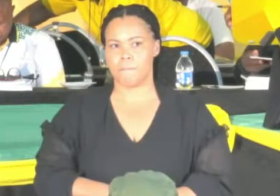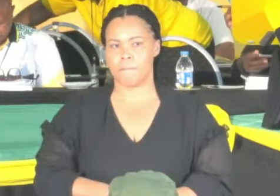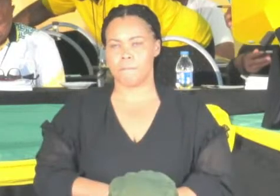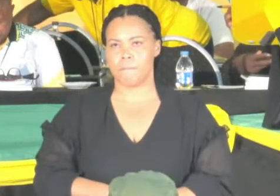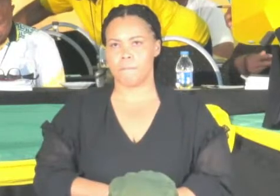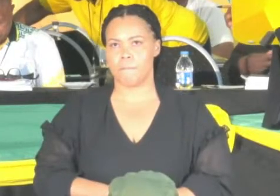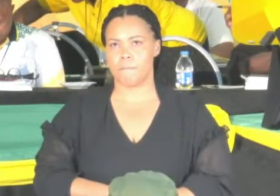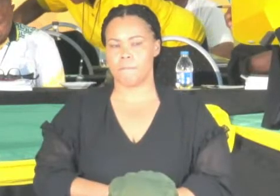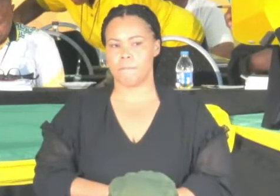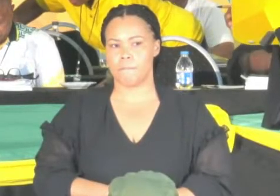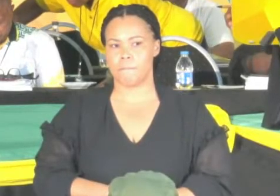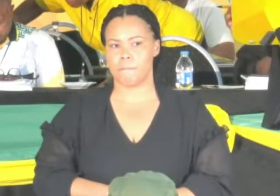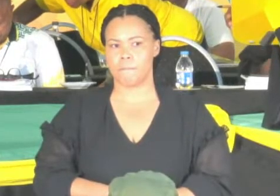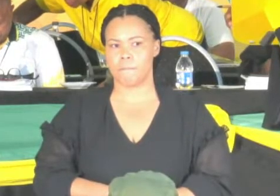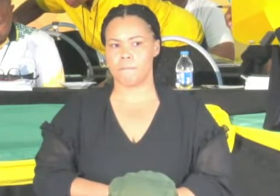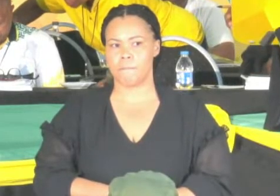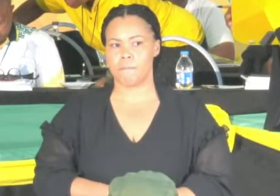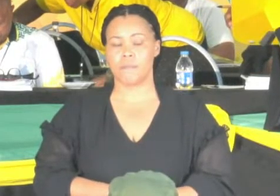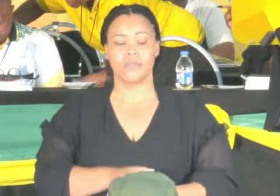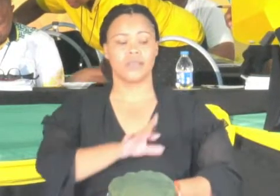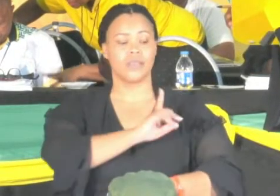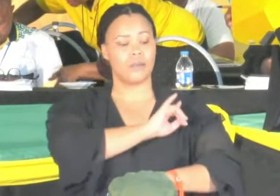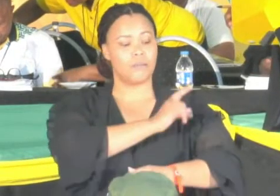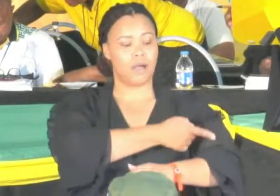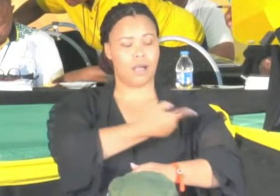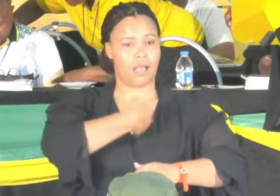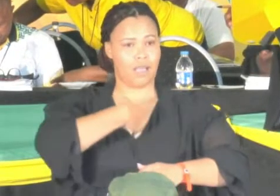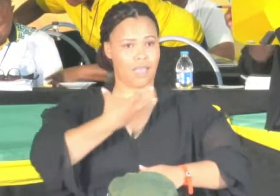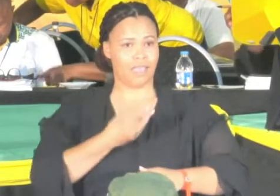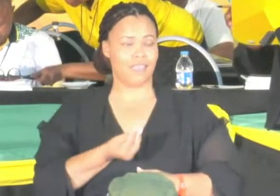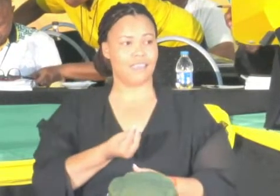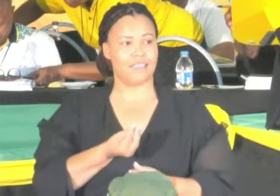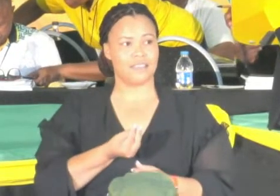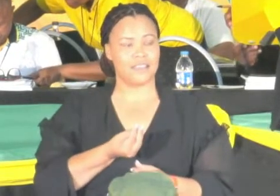in terms of the powers vested in me,